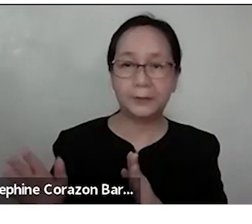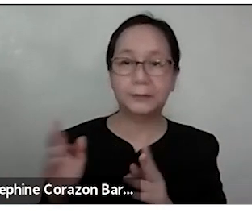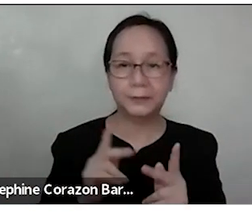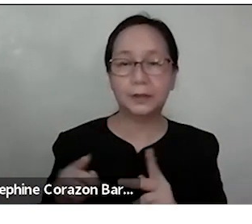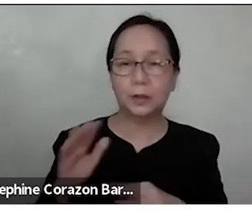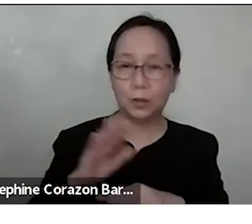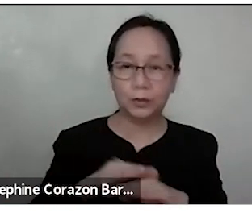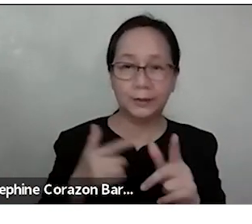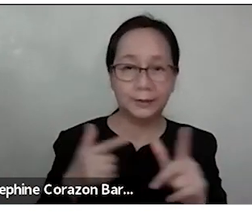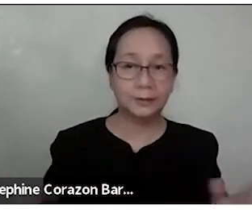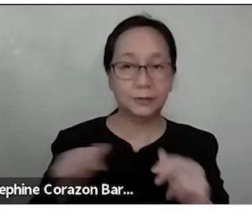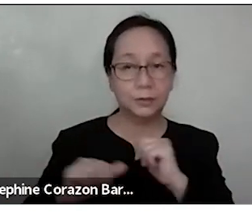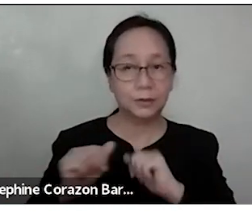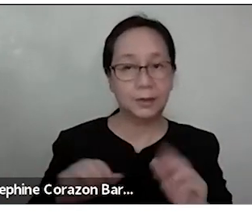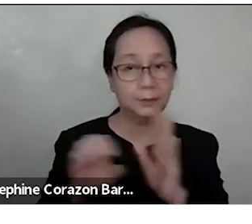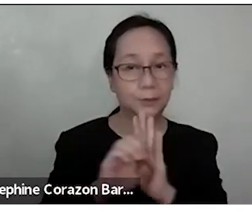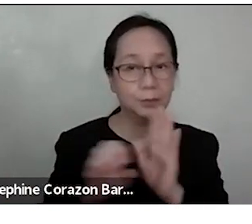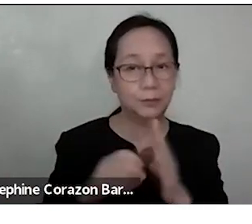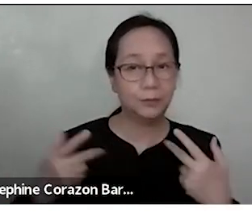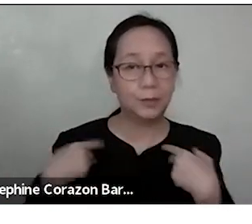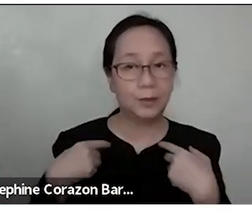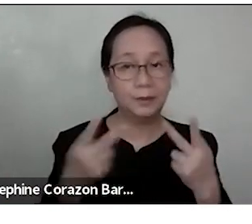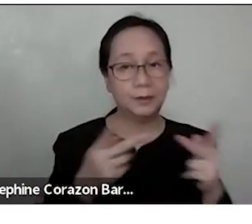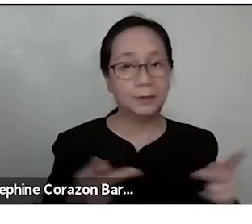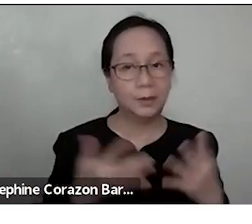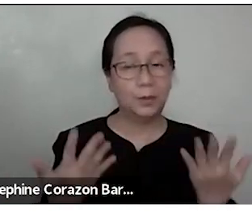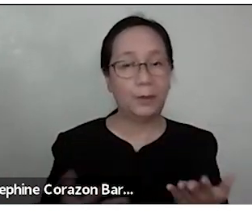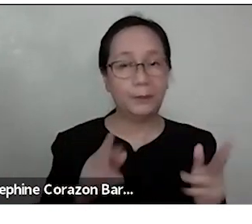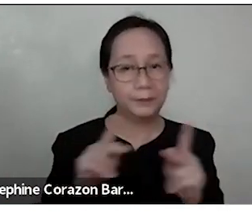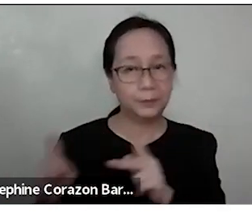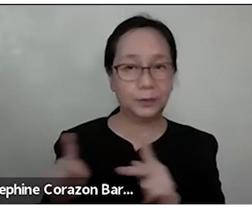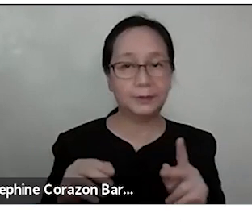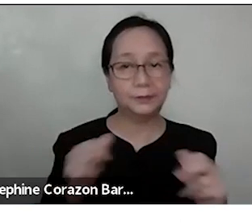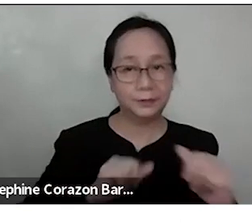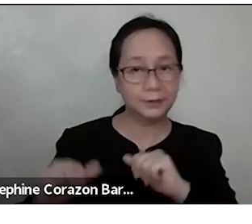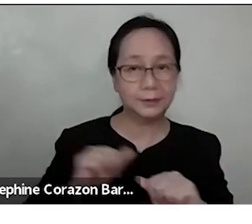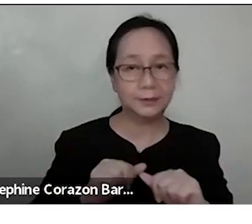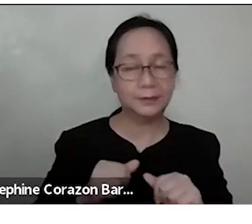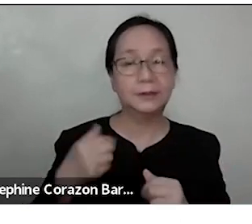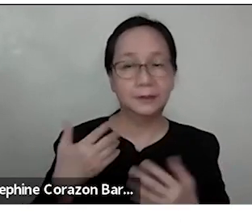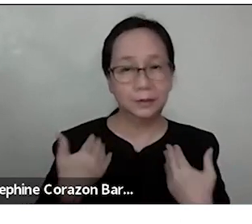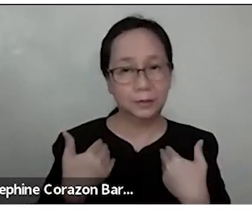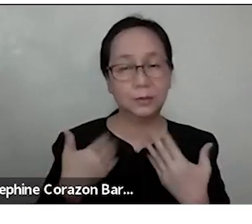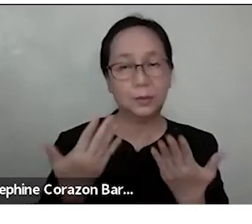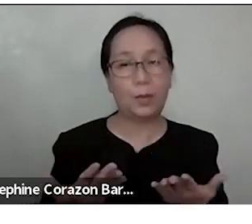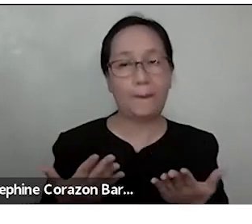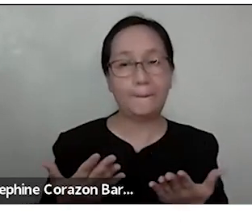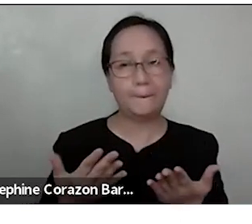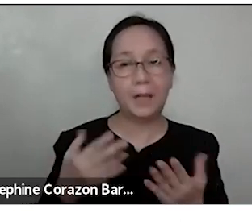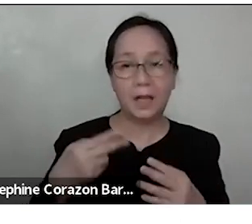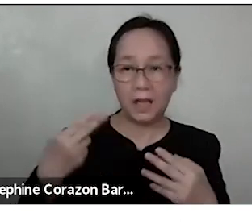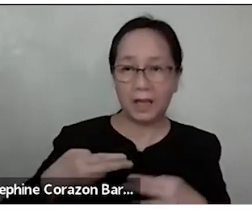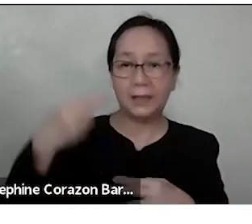activities. For example, we have a section there about preparatory activities. And there's also a part highlighting